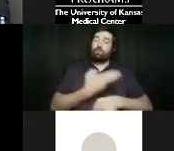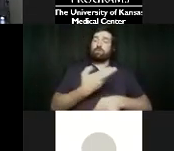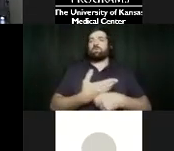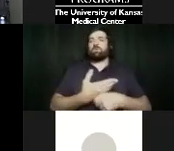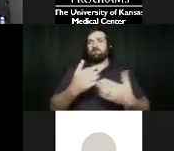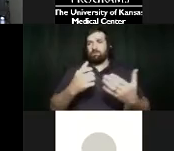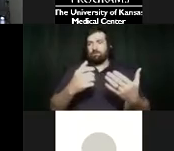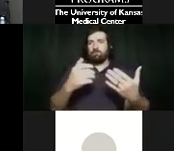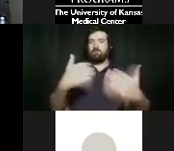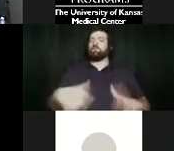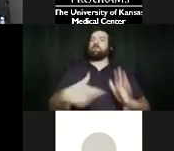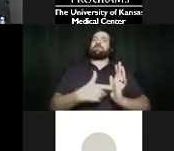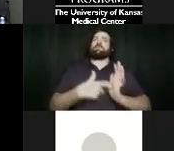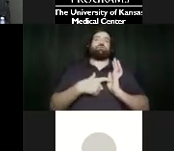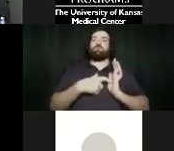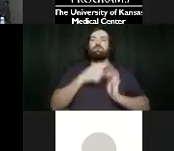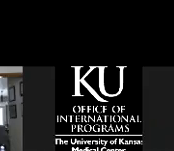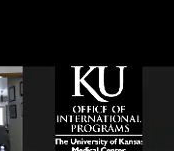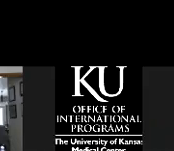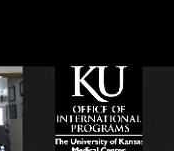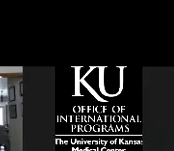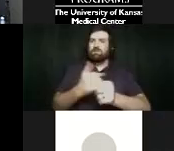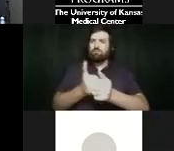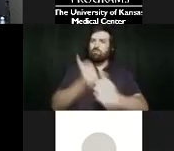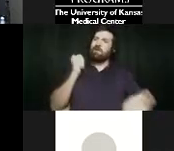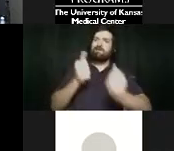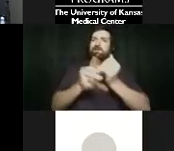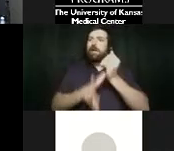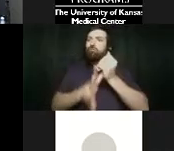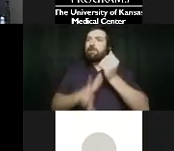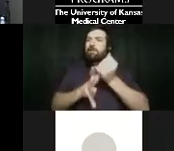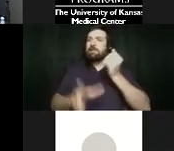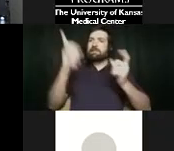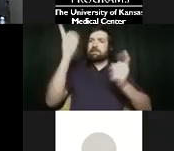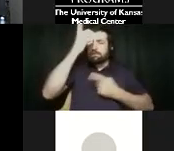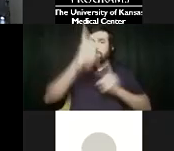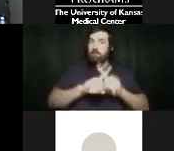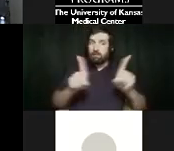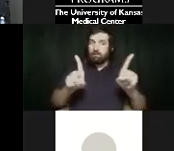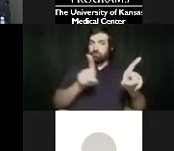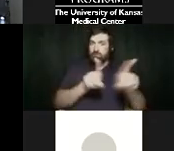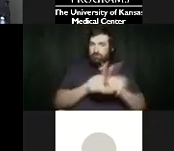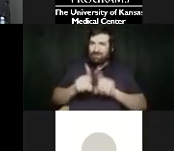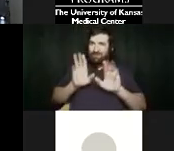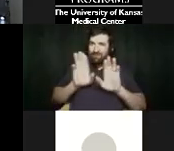simply to prevent diarrhea diseases, but also so that children can go to school, so that women can start